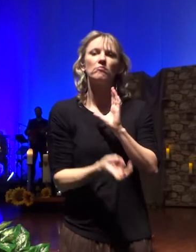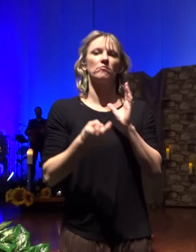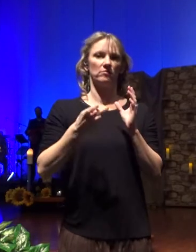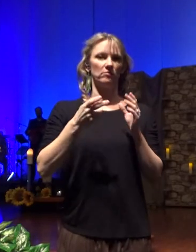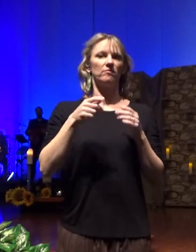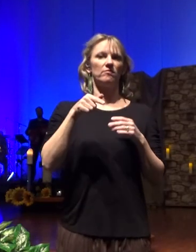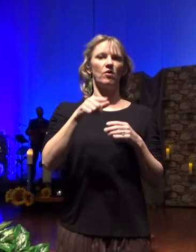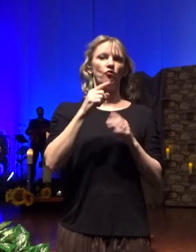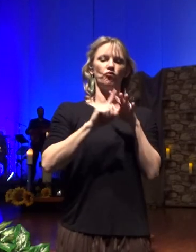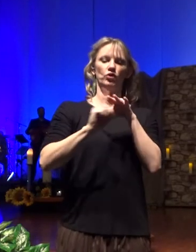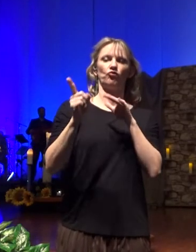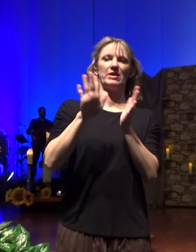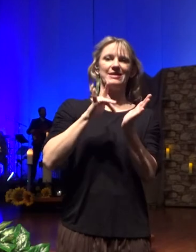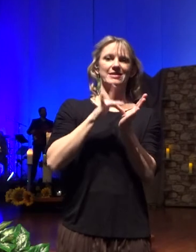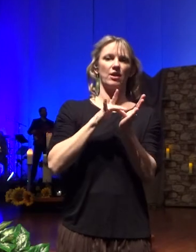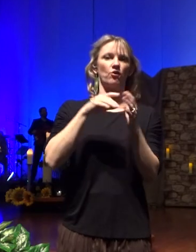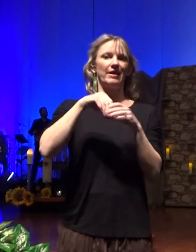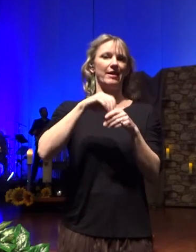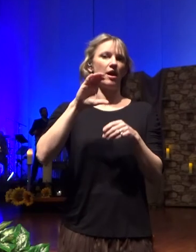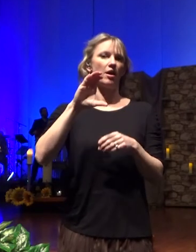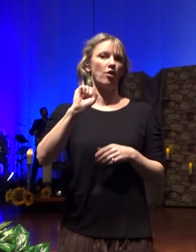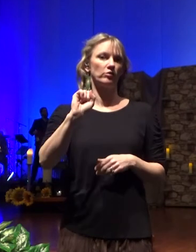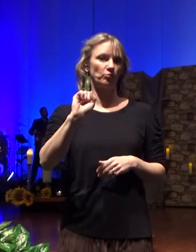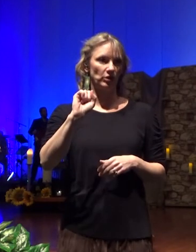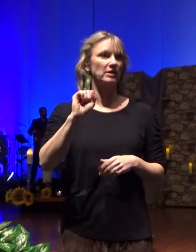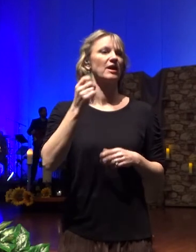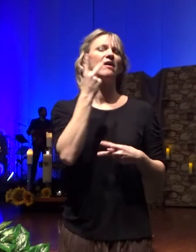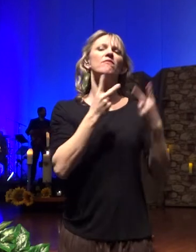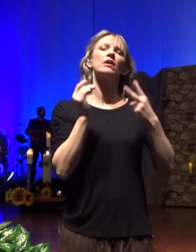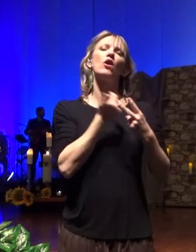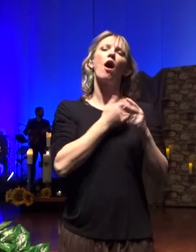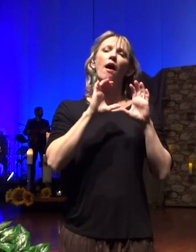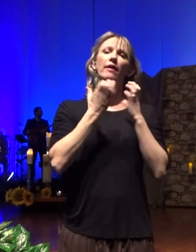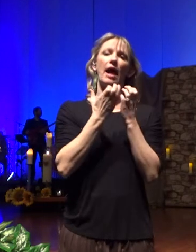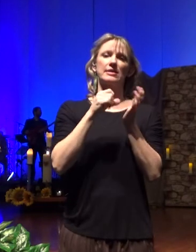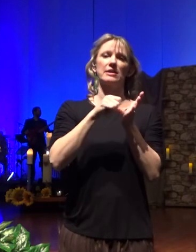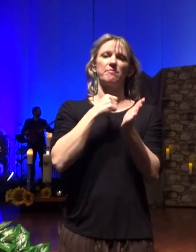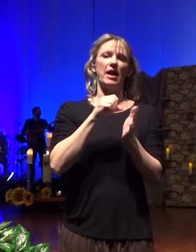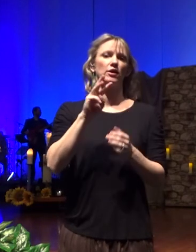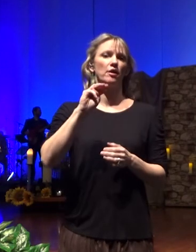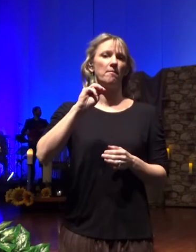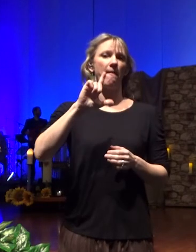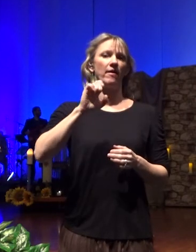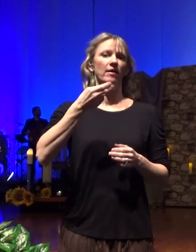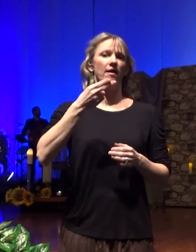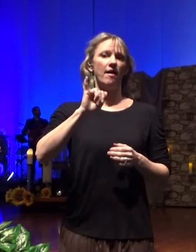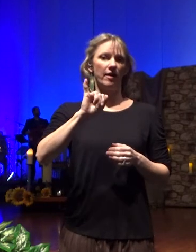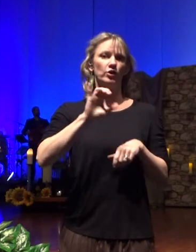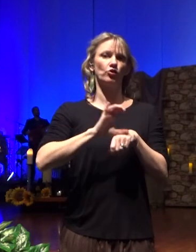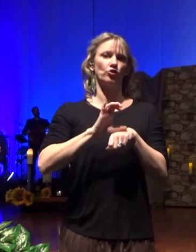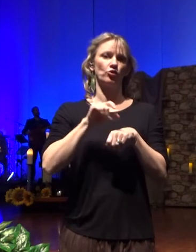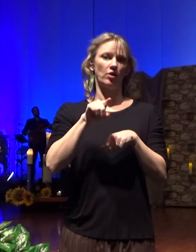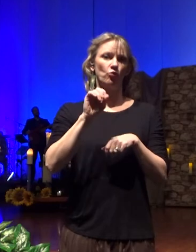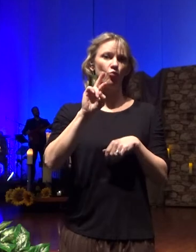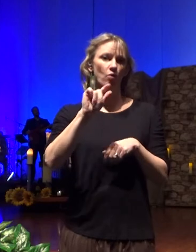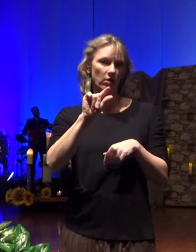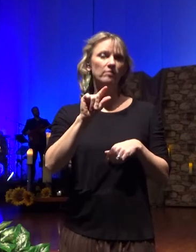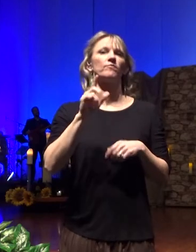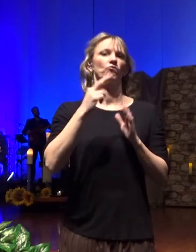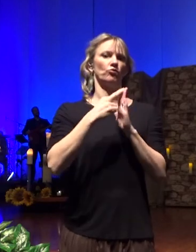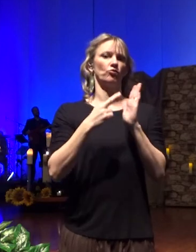of the Franciscan Retreat Center in Colorado Springs. Visit our classes page at mileheightchurch.org to